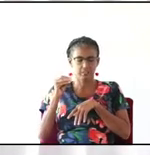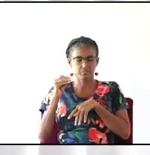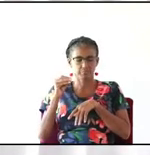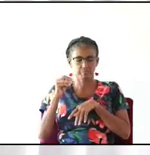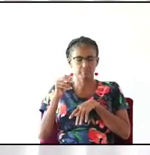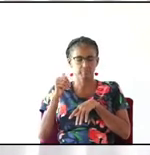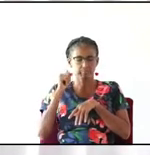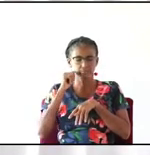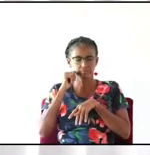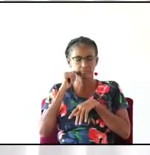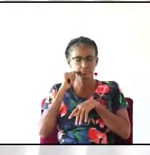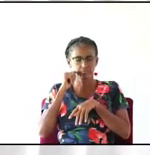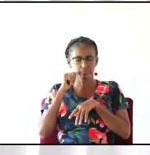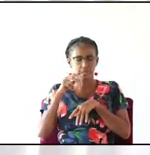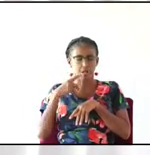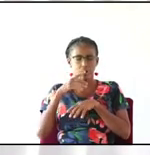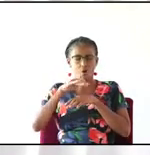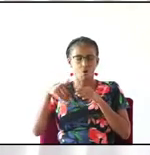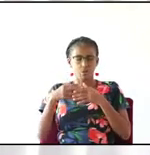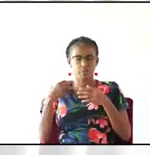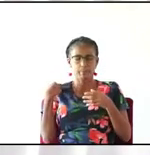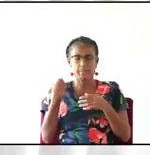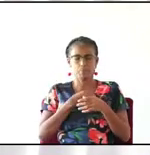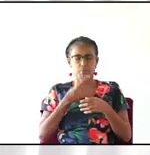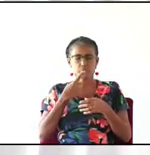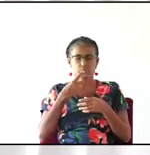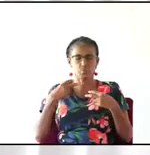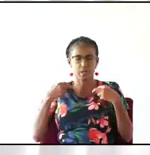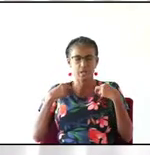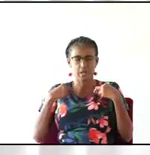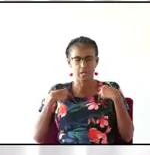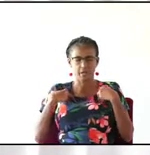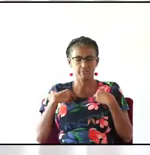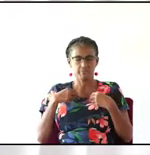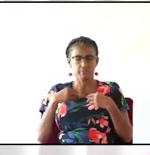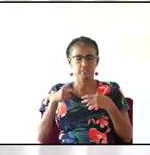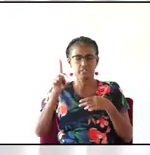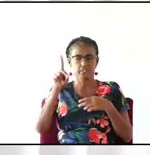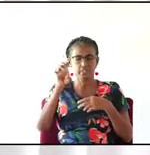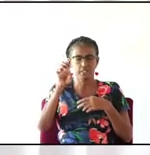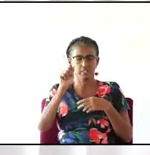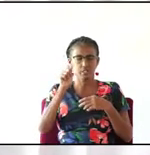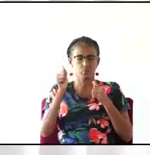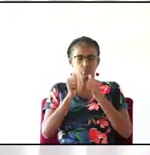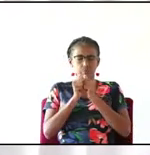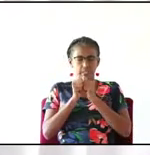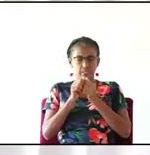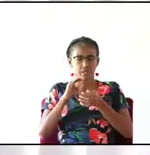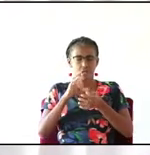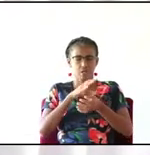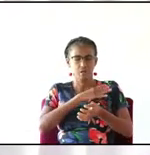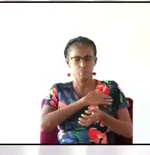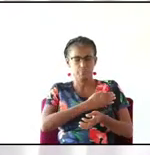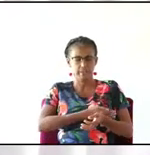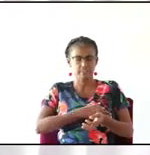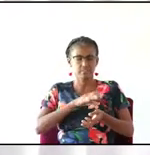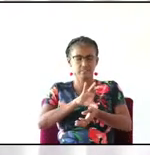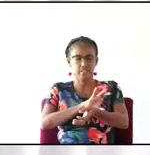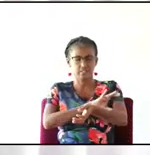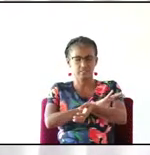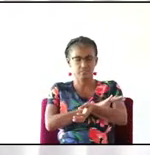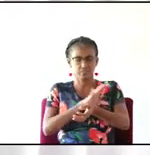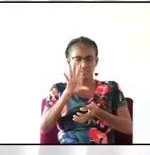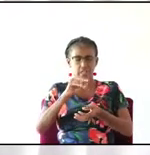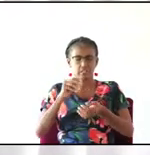have been dealing with breast cancer and have beaten it, but still